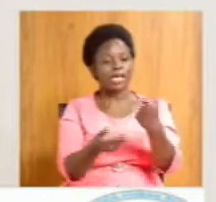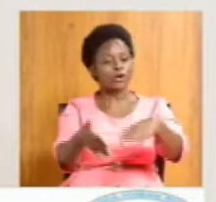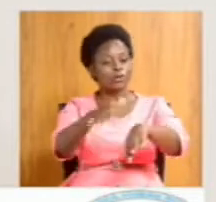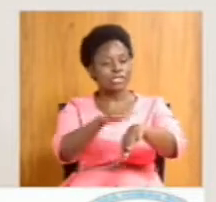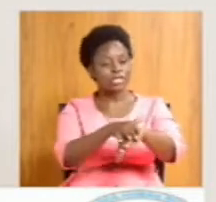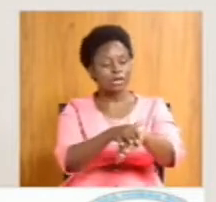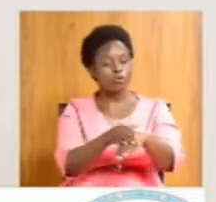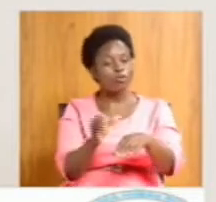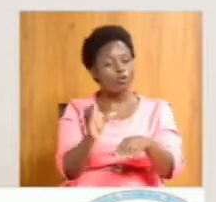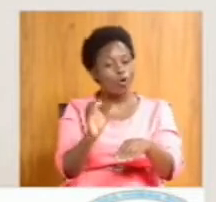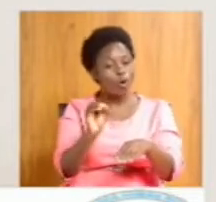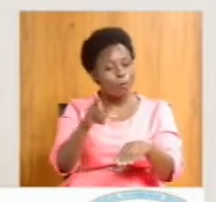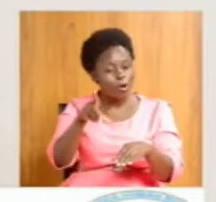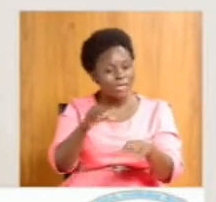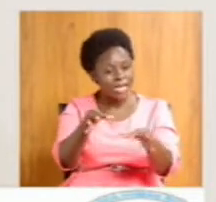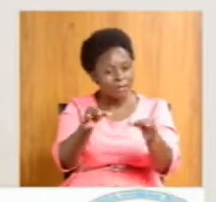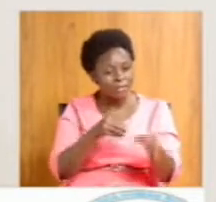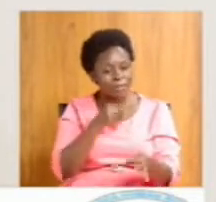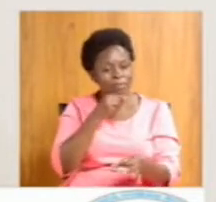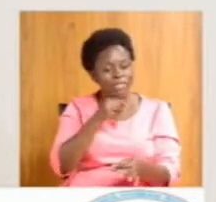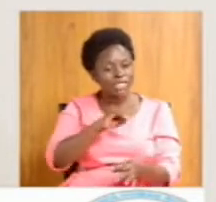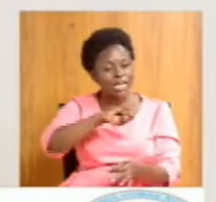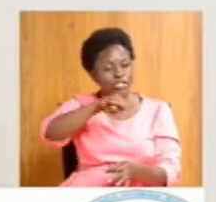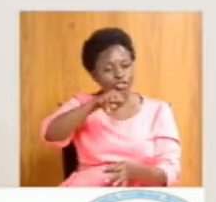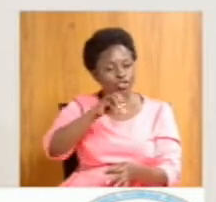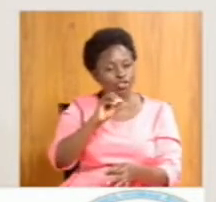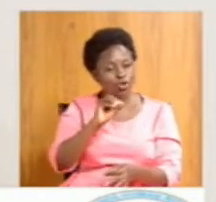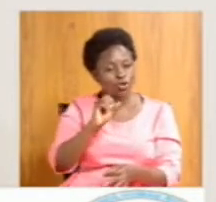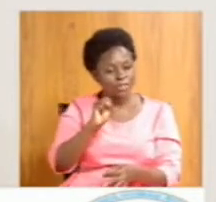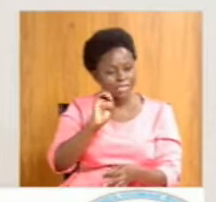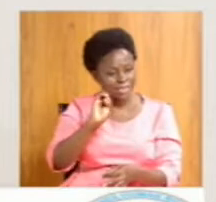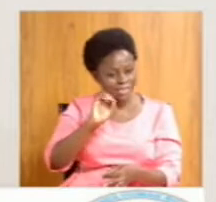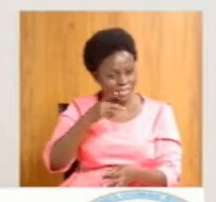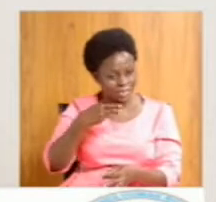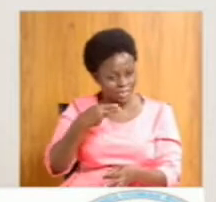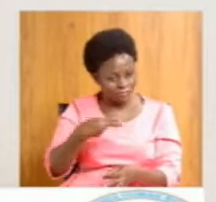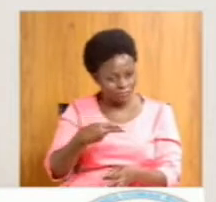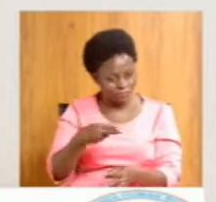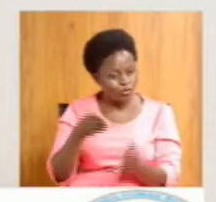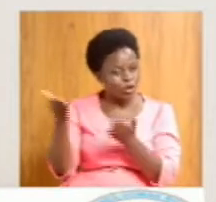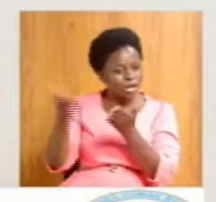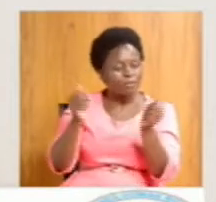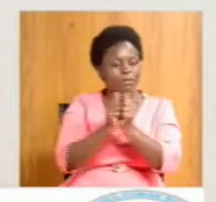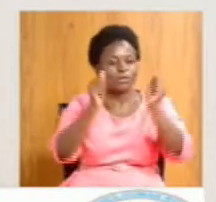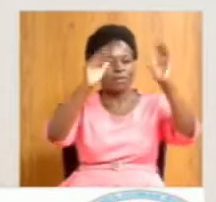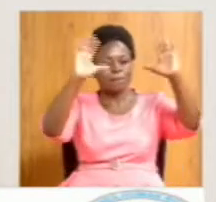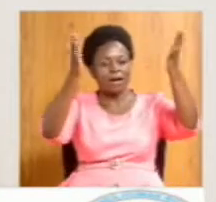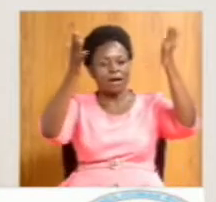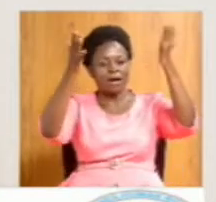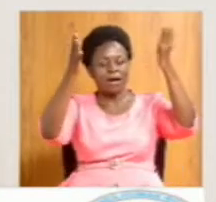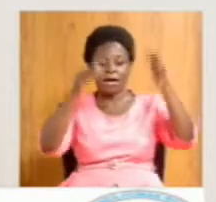of Corporate Accountability, Mr. Joseph Byomohanji. Please let us welcome him with a round of applause.